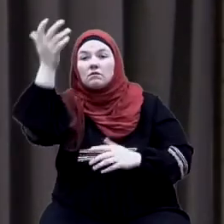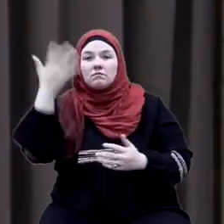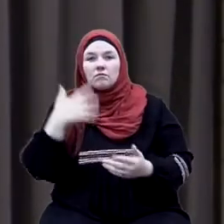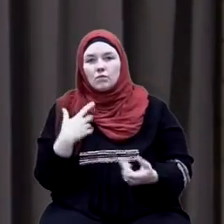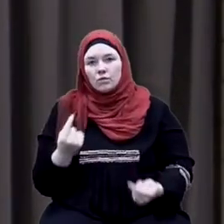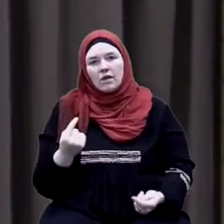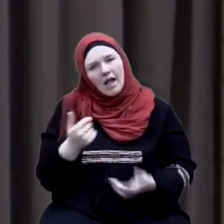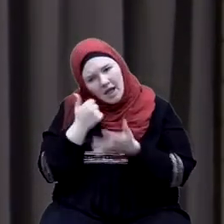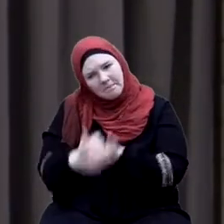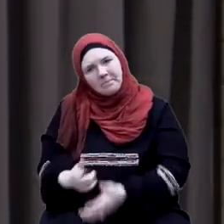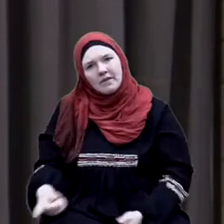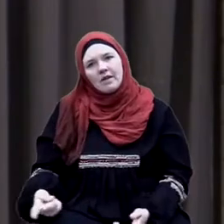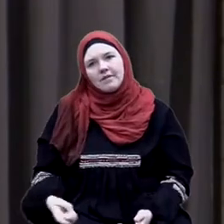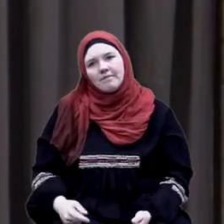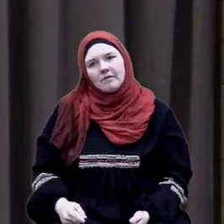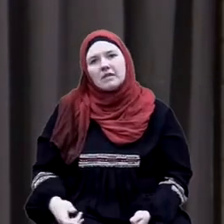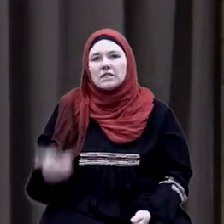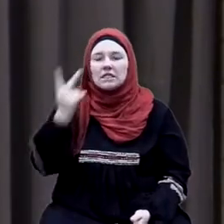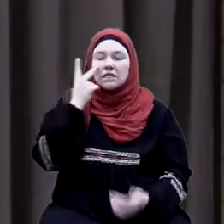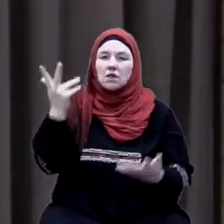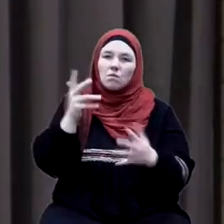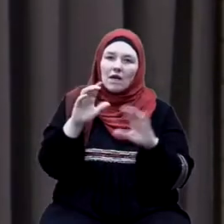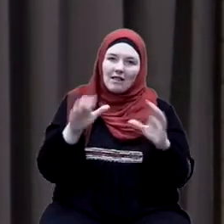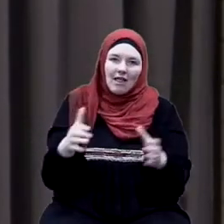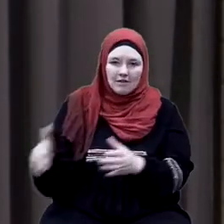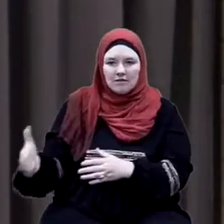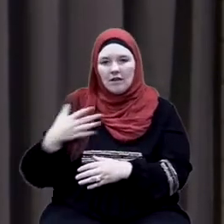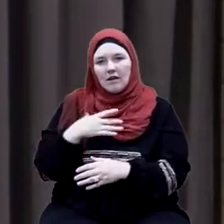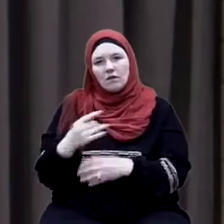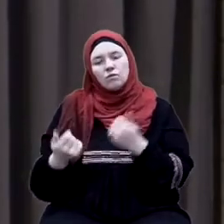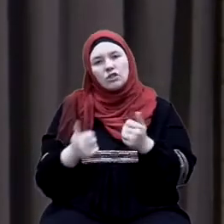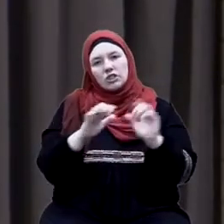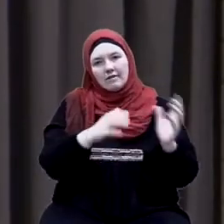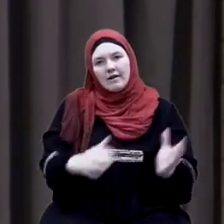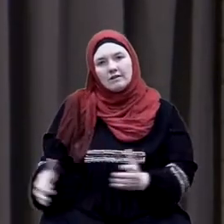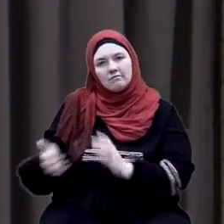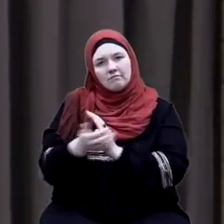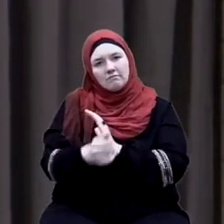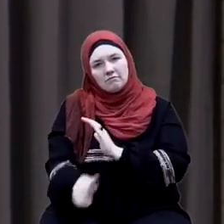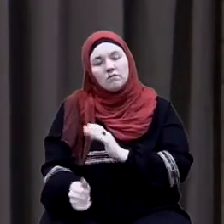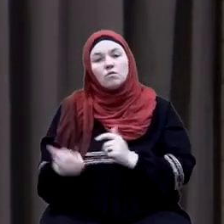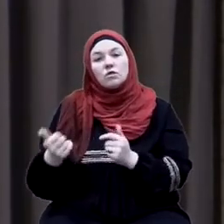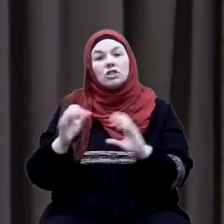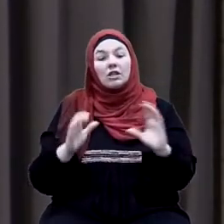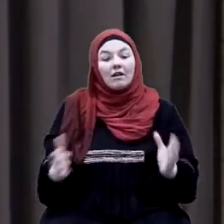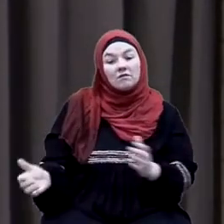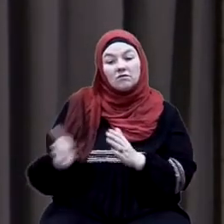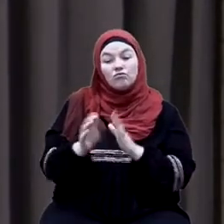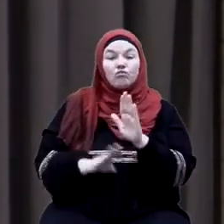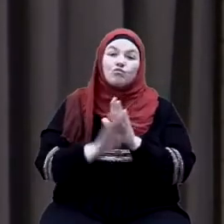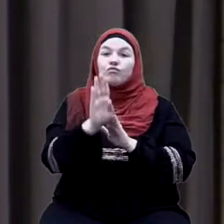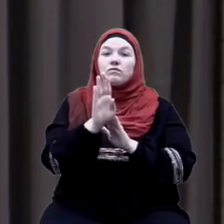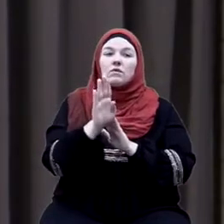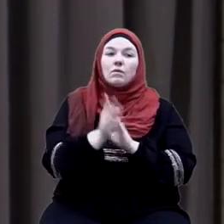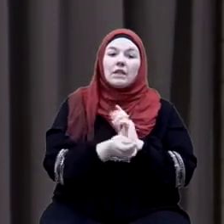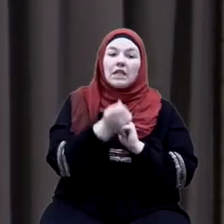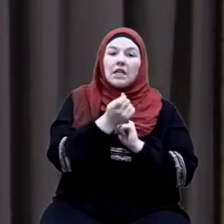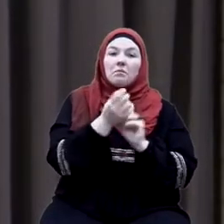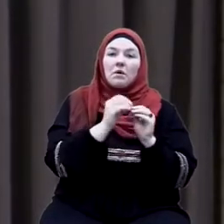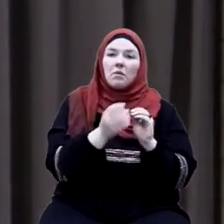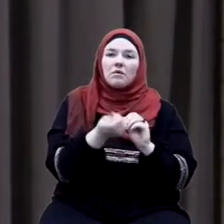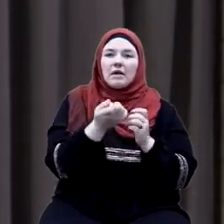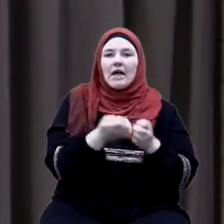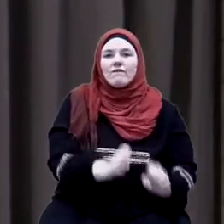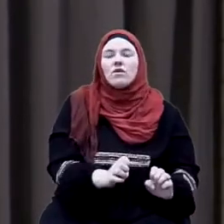them. See what subjects are they good at? What subjects they excel in with little or minimum